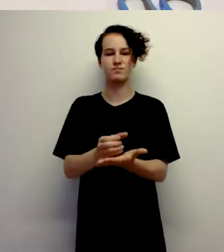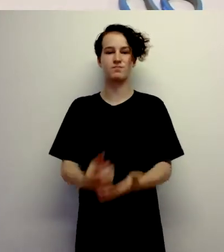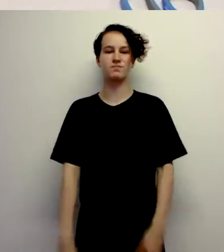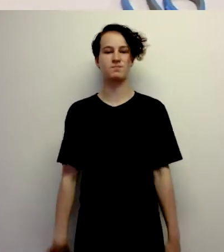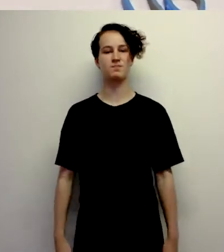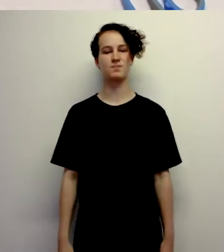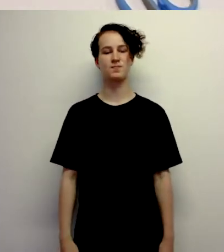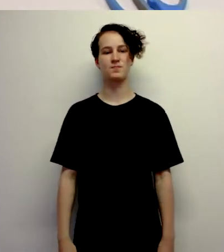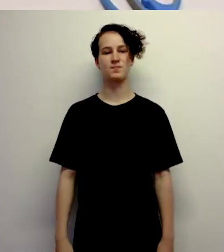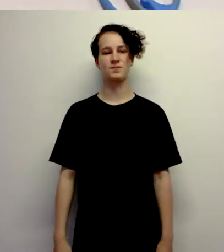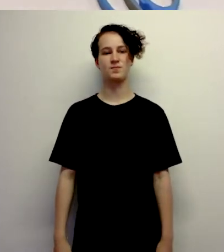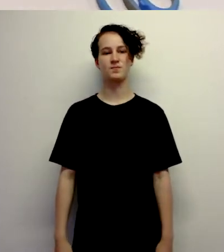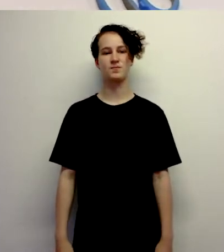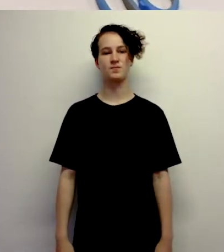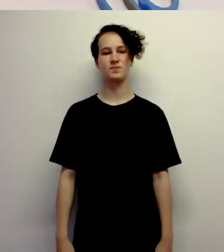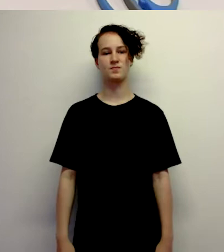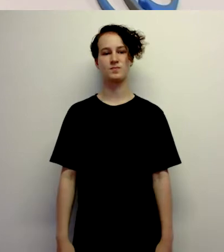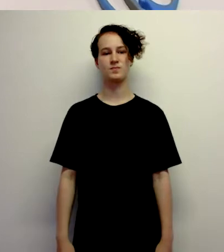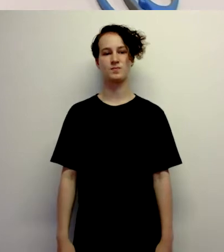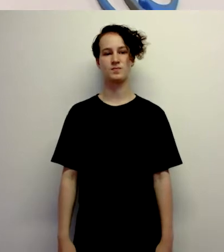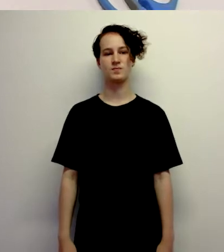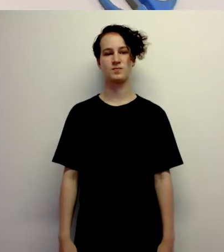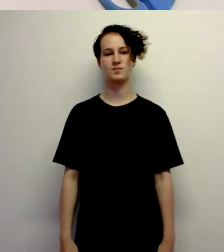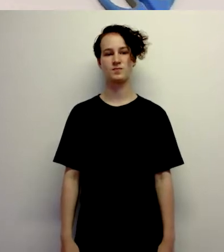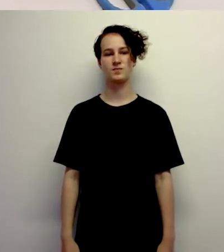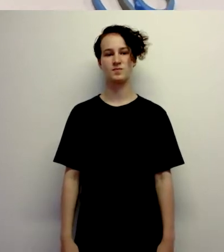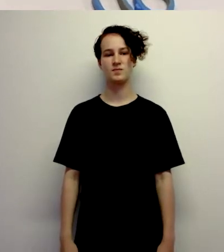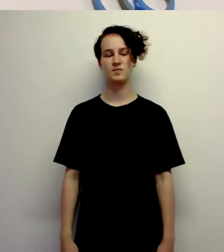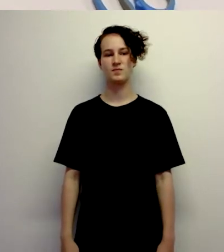It's about half a cup. So let's have a look.